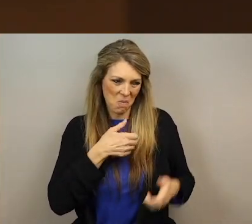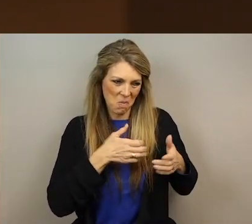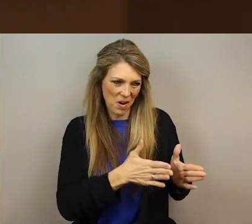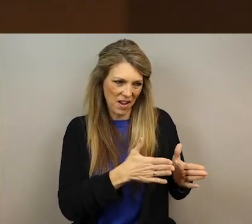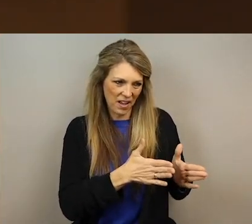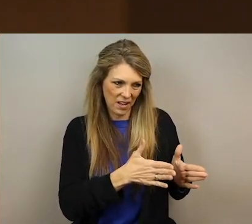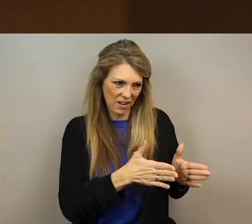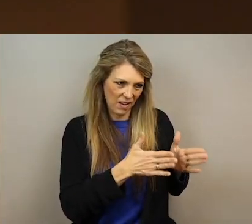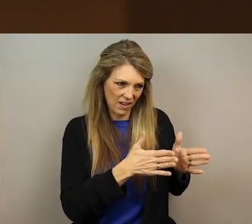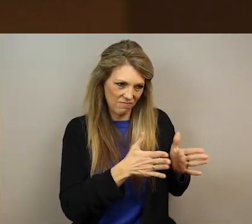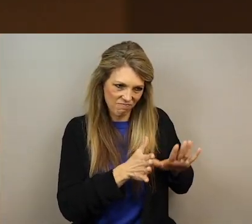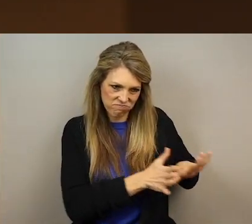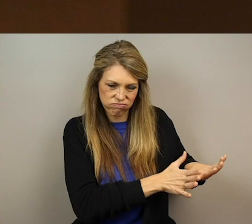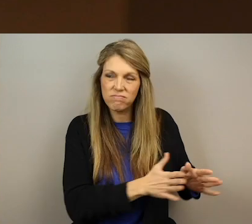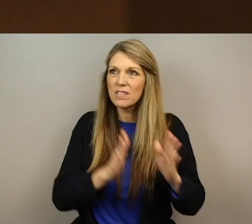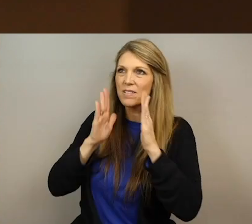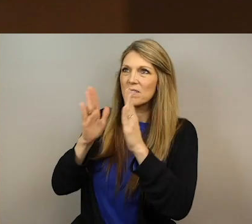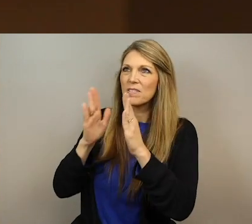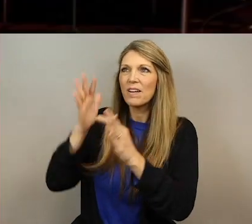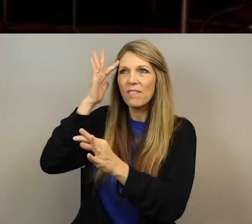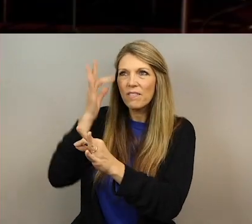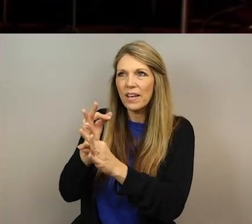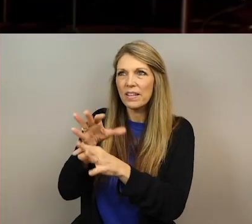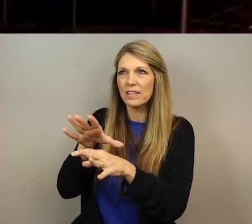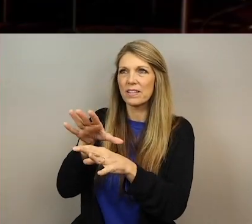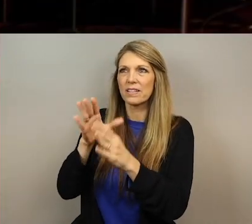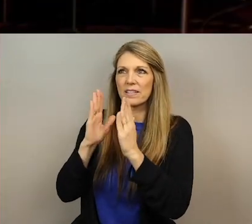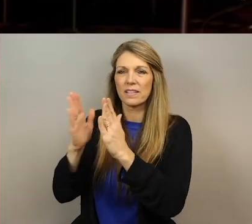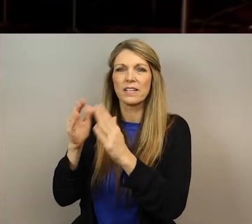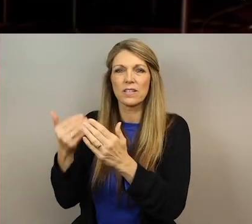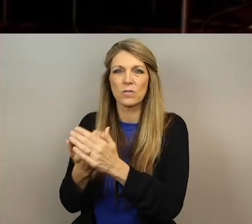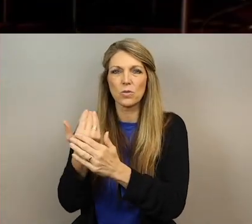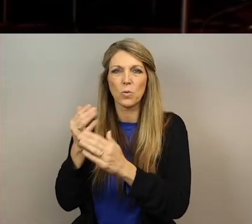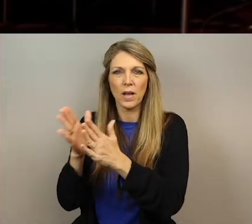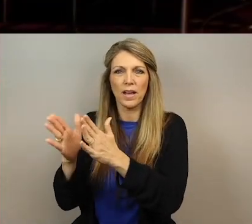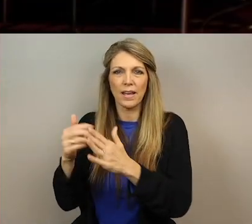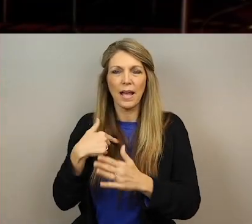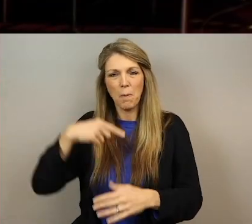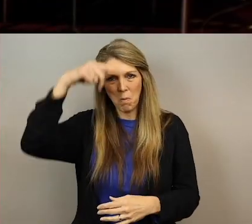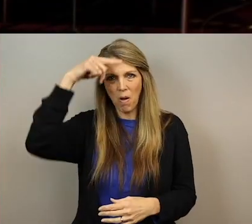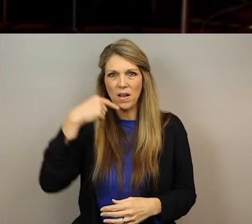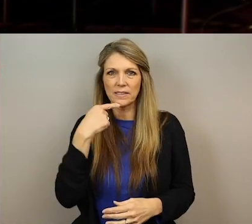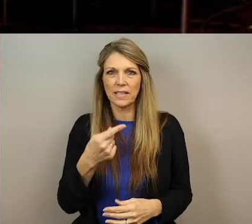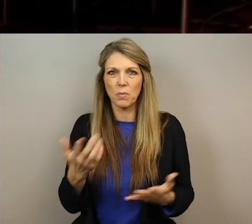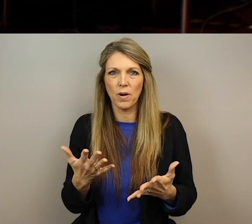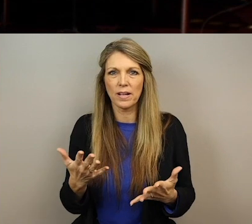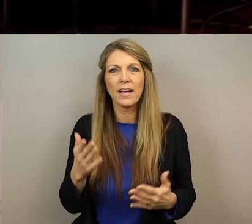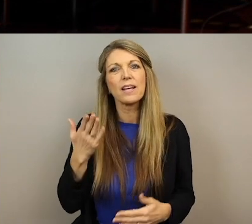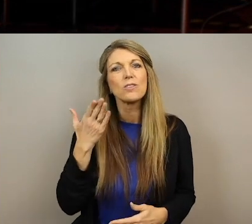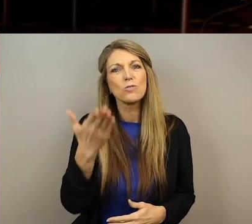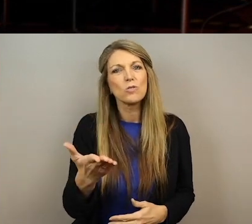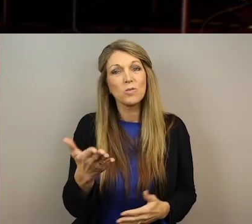by faith what God has for us in Christ Jesus. Ephesians chapter 2, verse 1, there's the way Paul describes it. He says, "And you